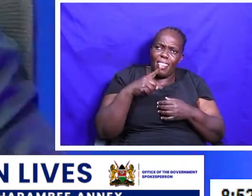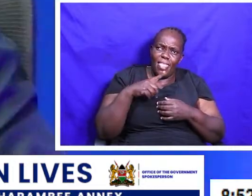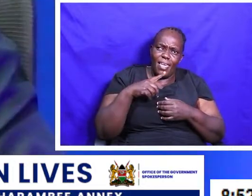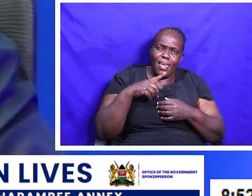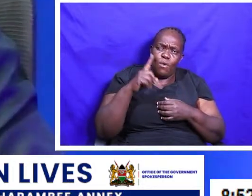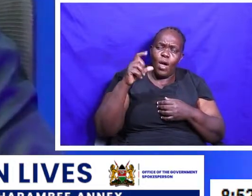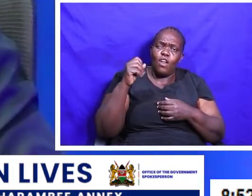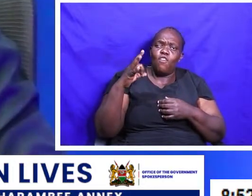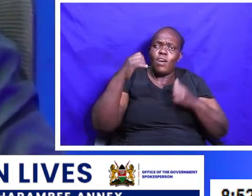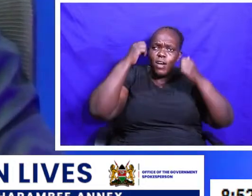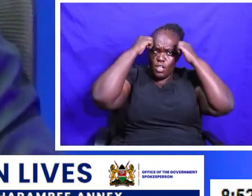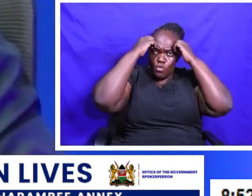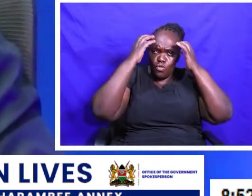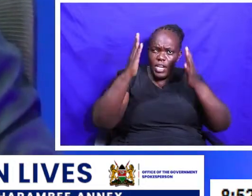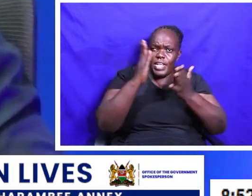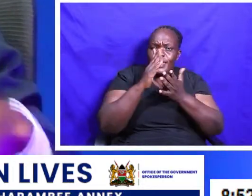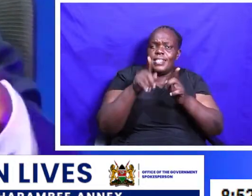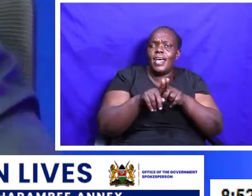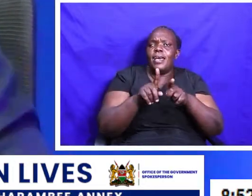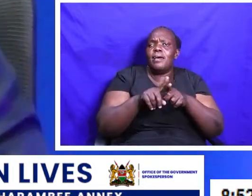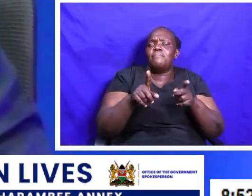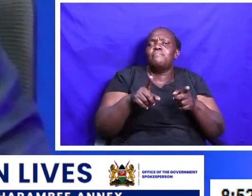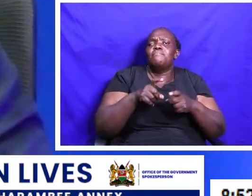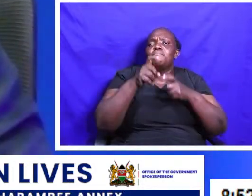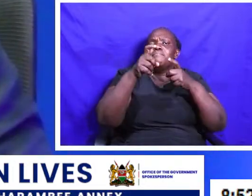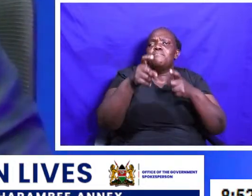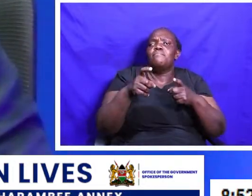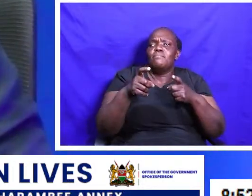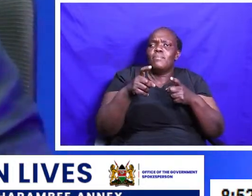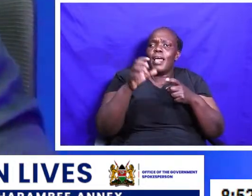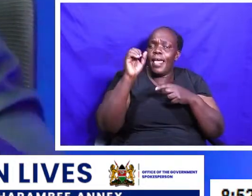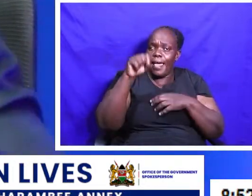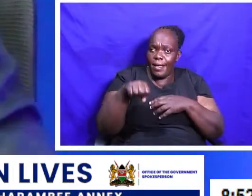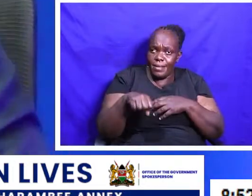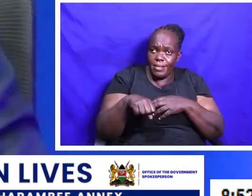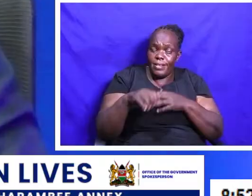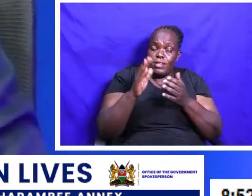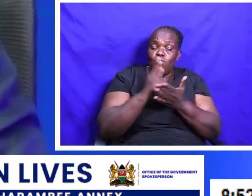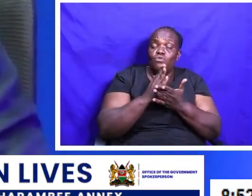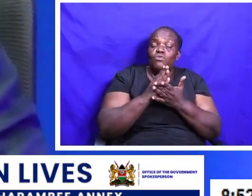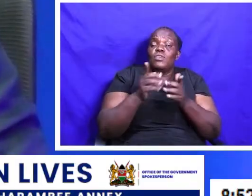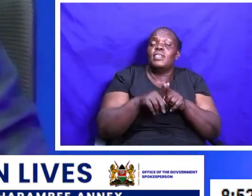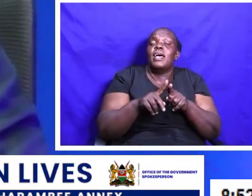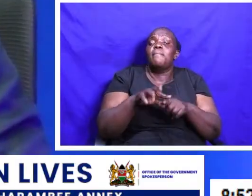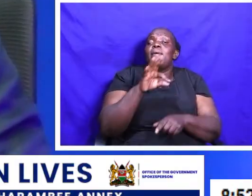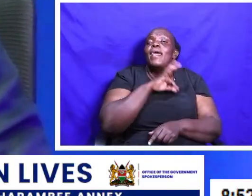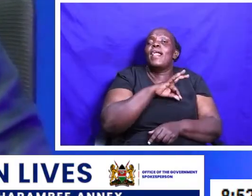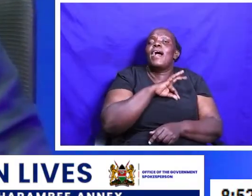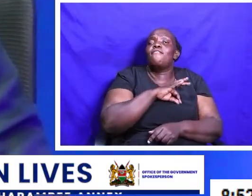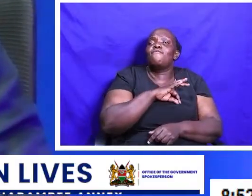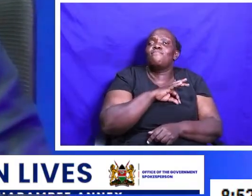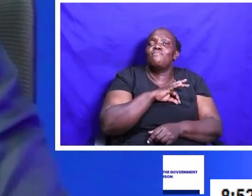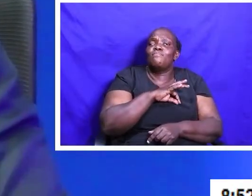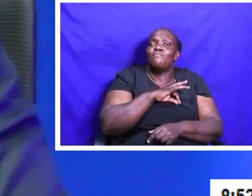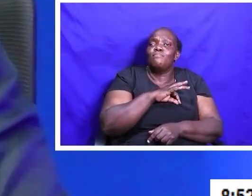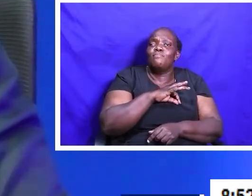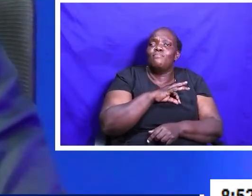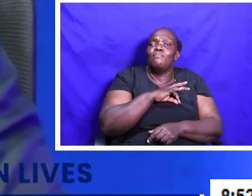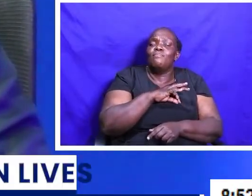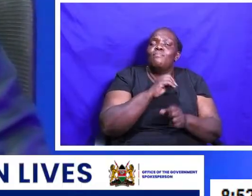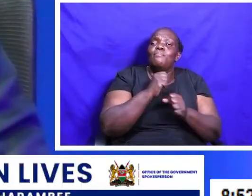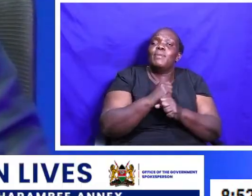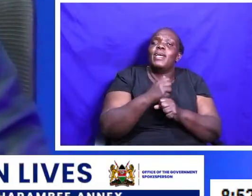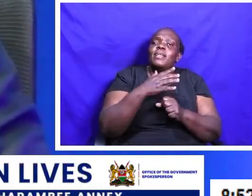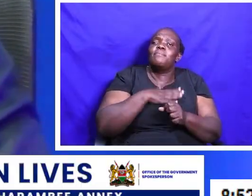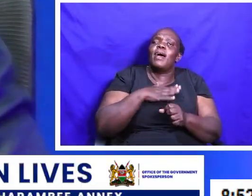last month. One of our students who were training, yes. And in terms of income, I